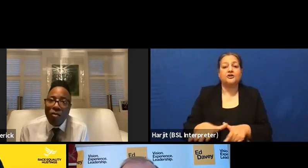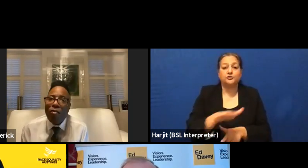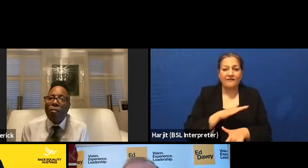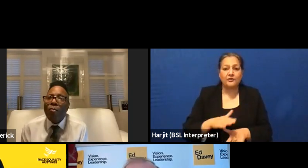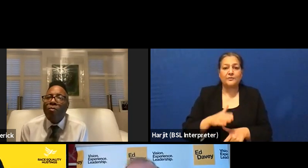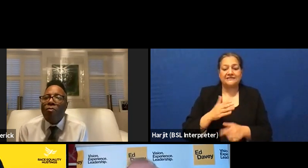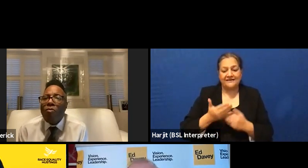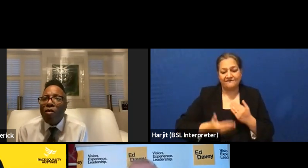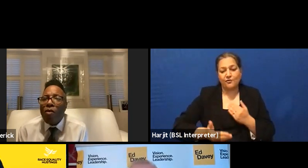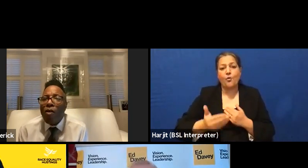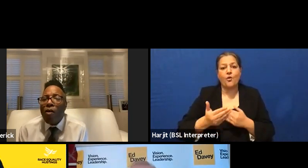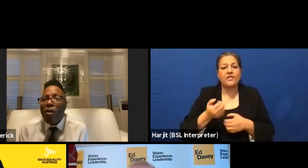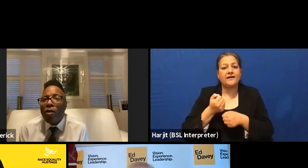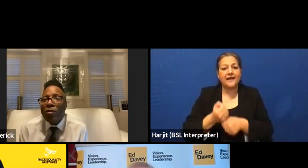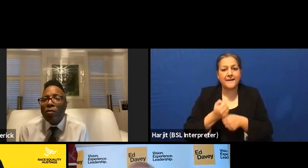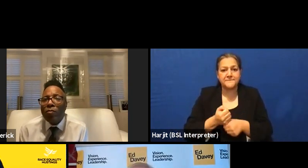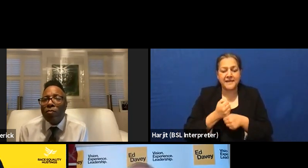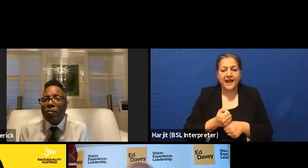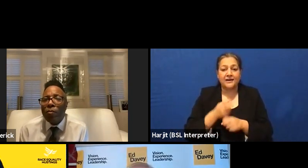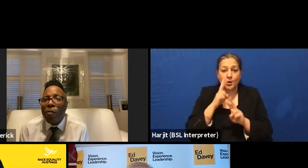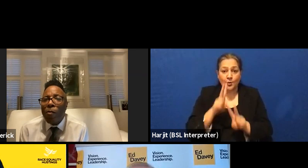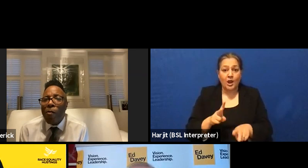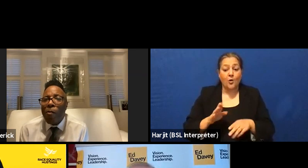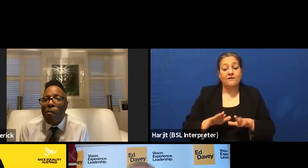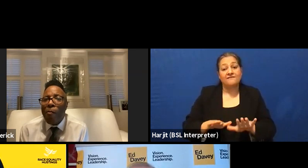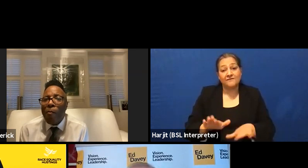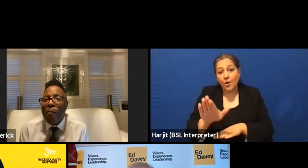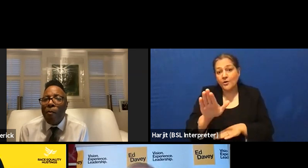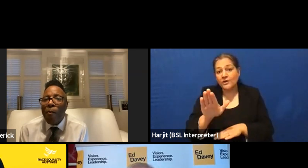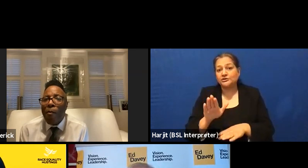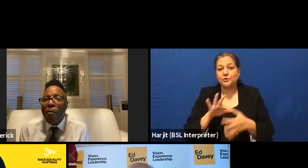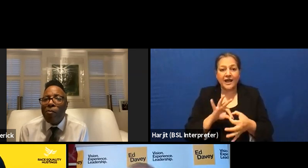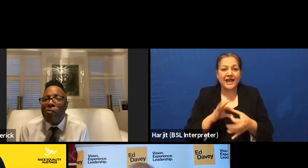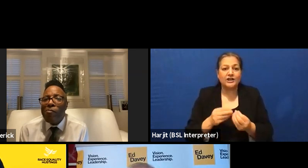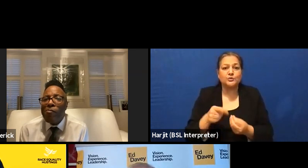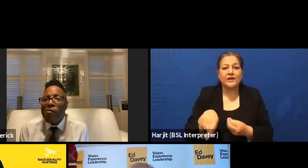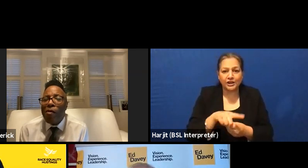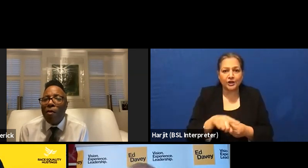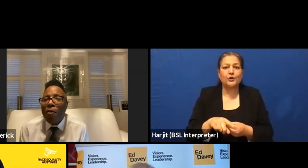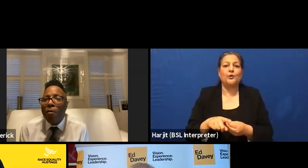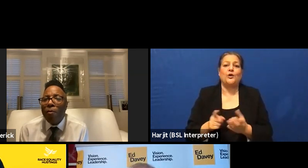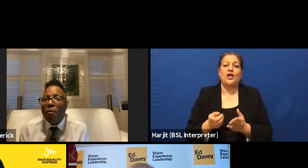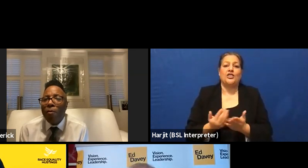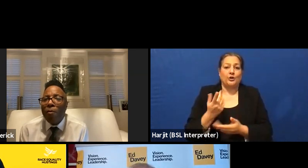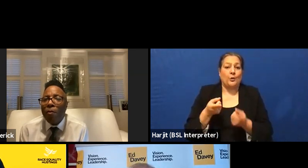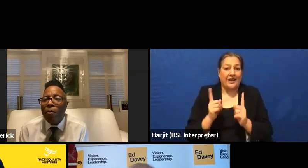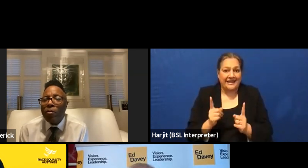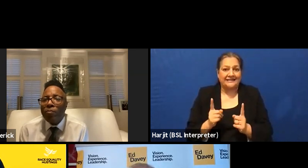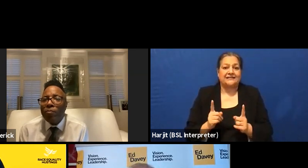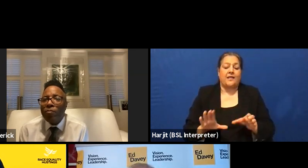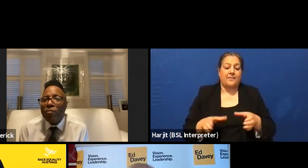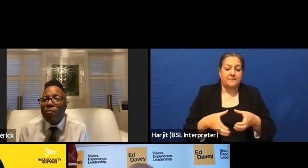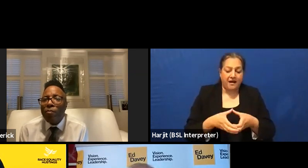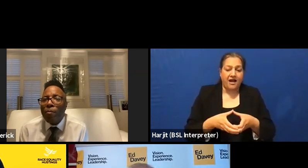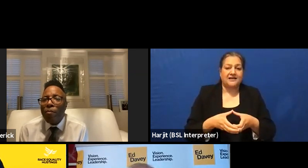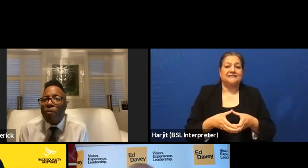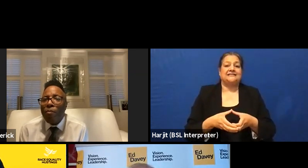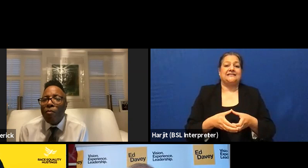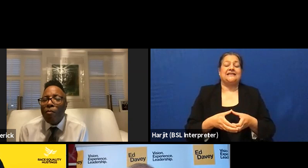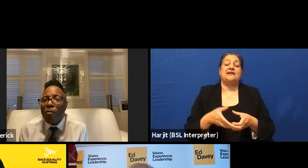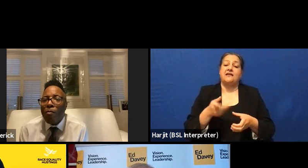campaign, and we look forward to engaging with you all in the party, the new leader, the team around them, and the party members to take